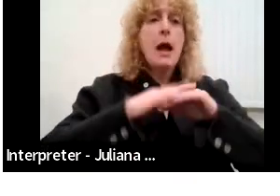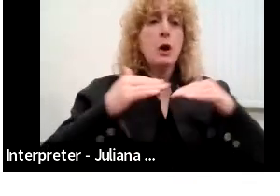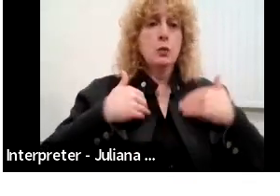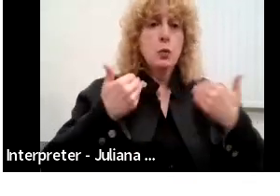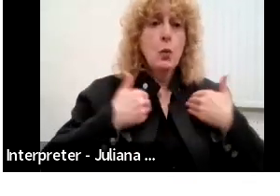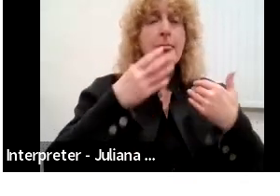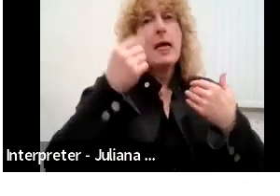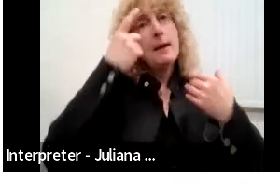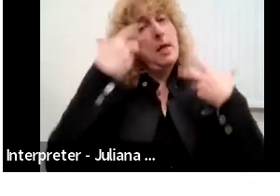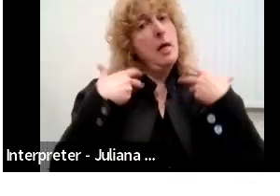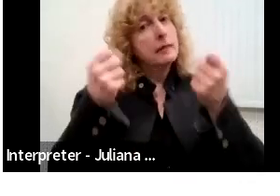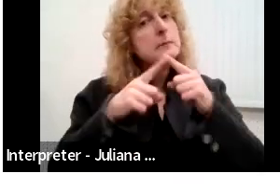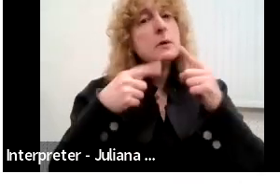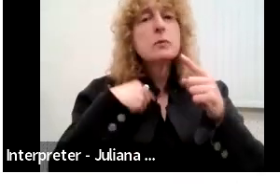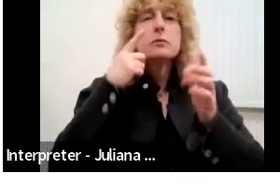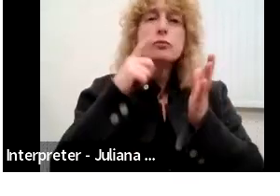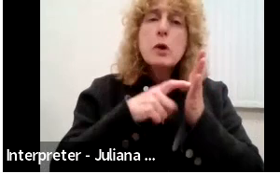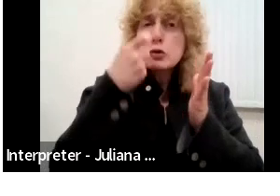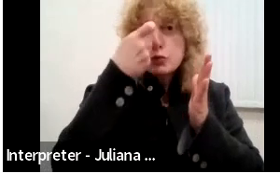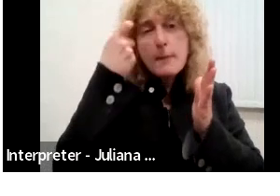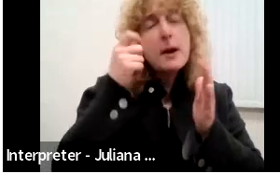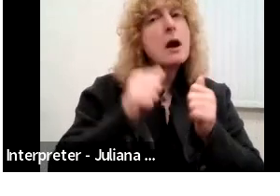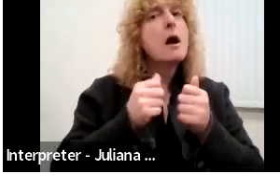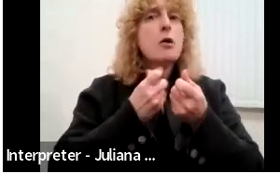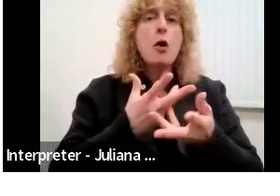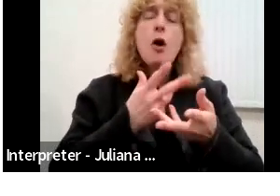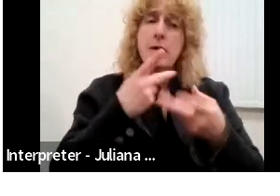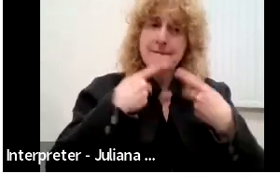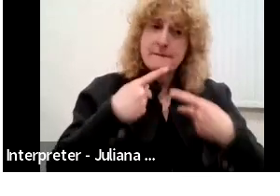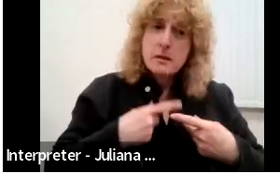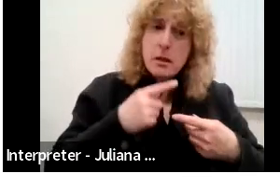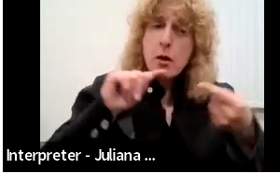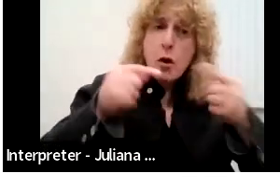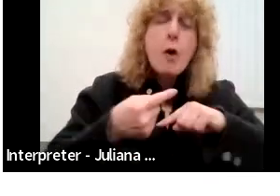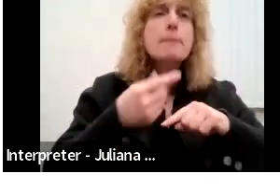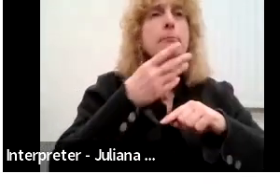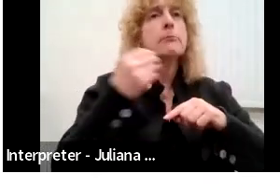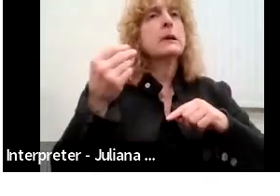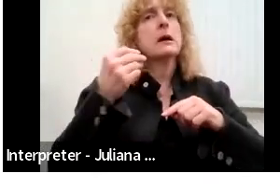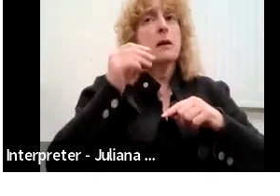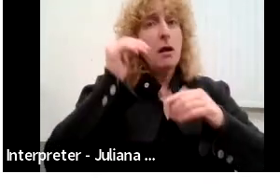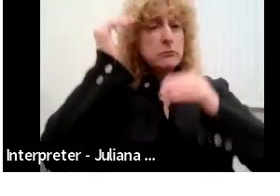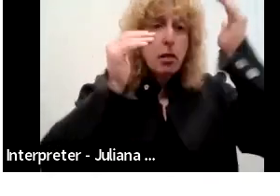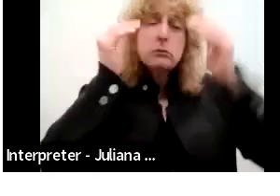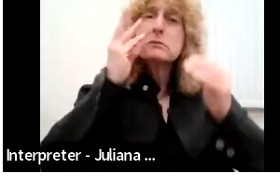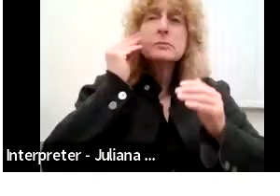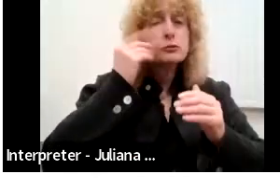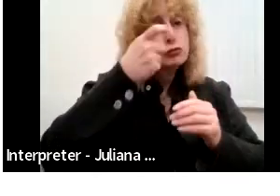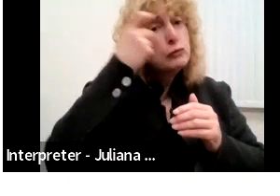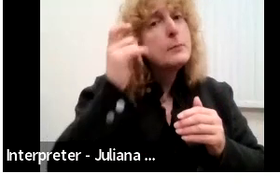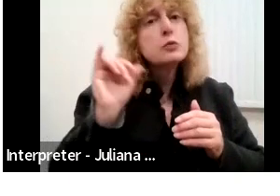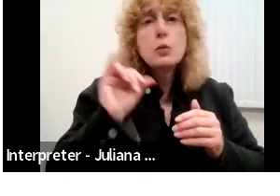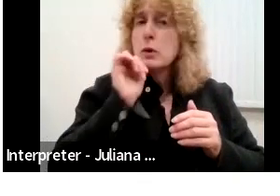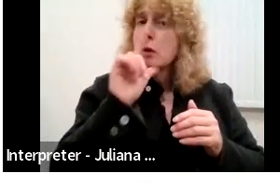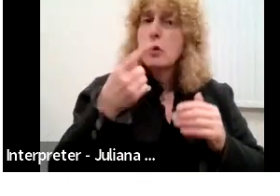However, we do recognize that trauma can also cause harm physically, and adults experience trauma. A lot of the AT that we highlight